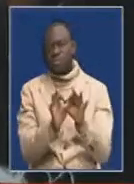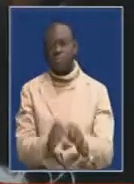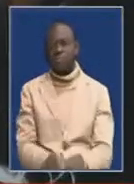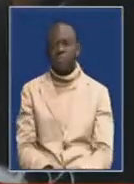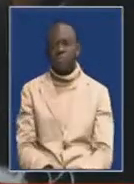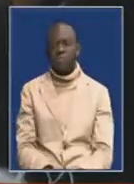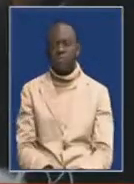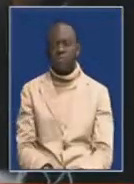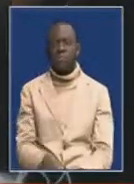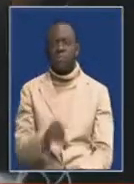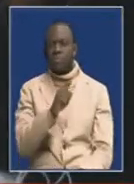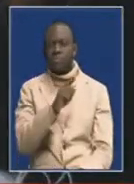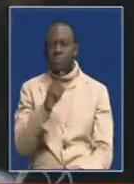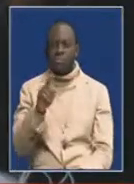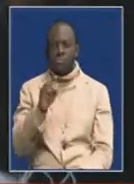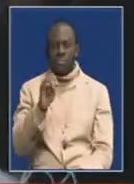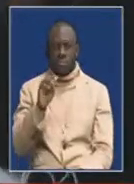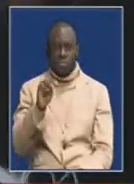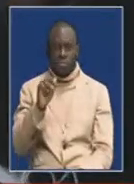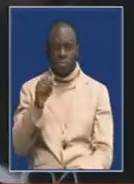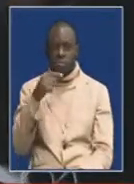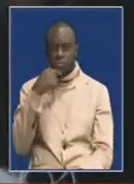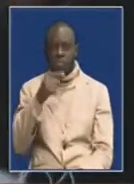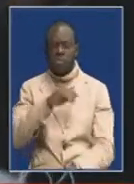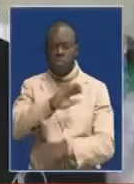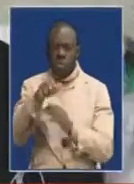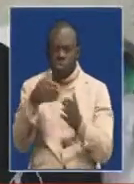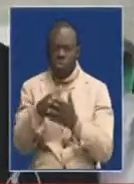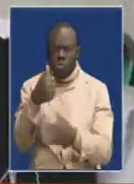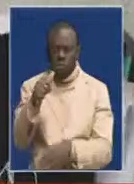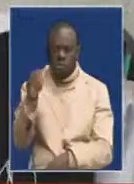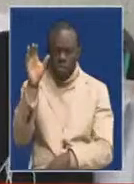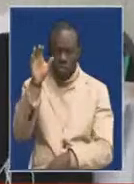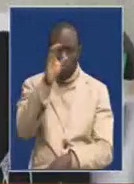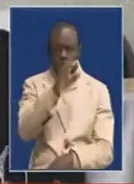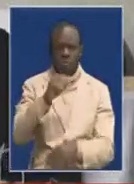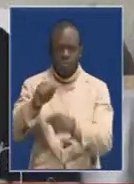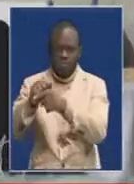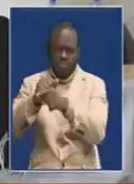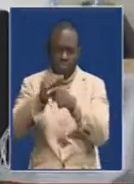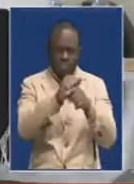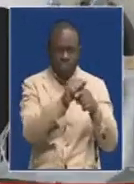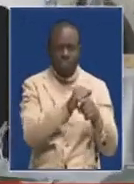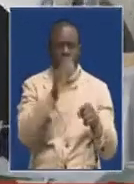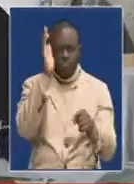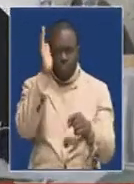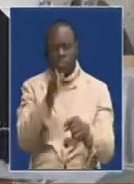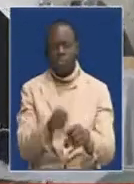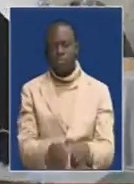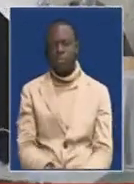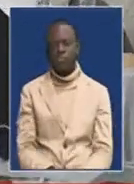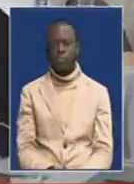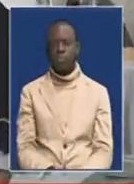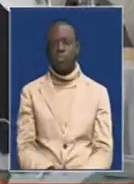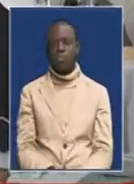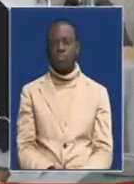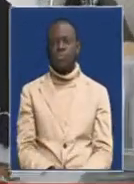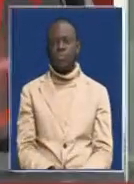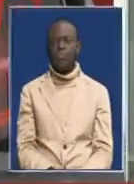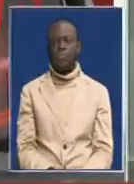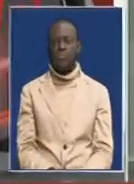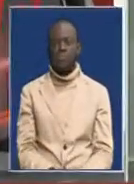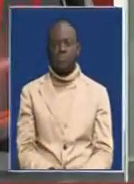such trainings will be replicated in all 10 provinces of the country. Luyando Hamwala, ZNBC News, Central Province.